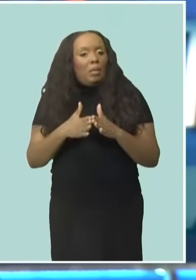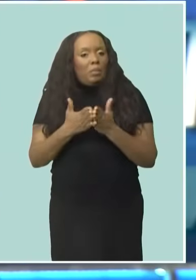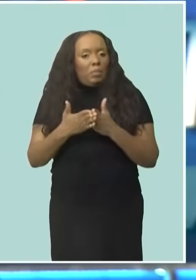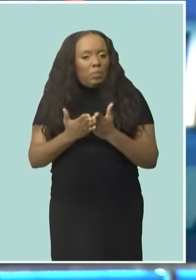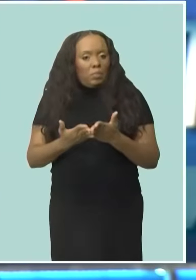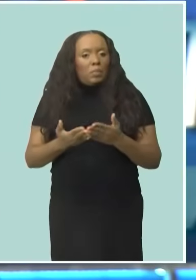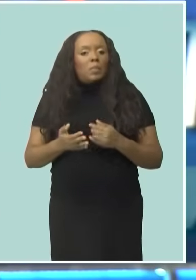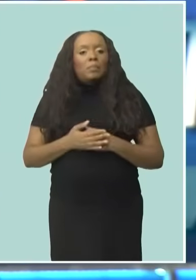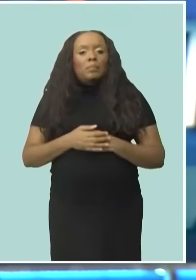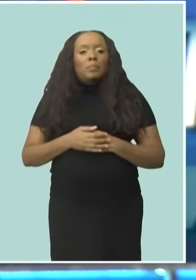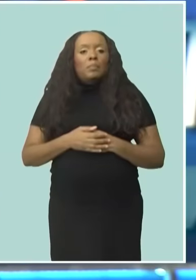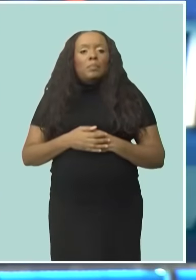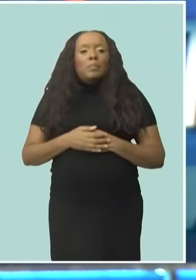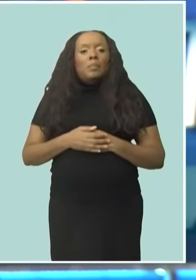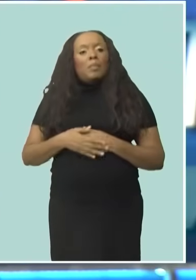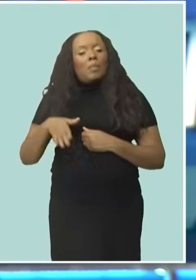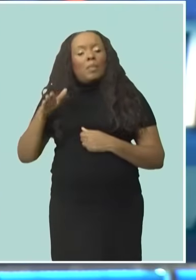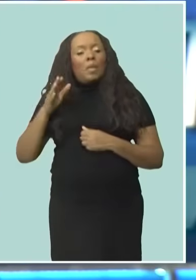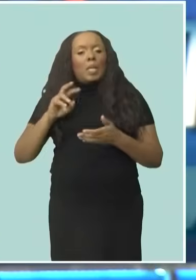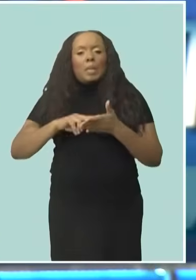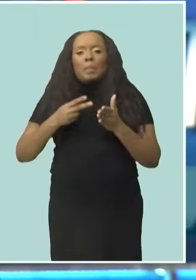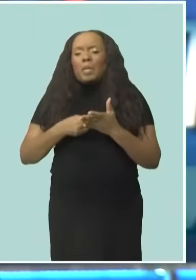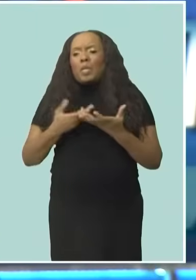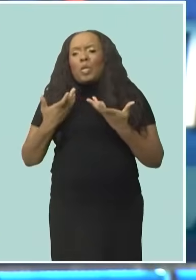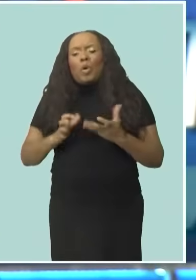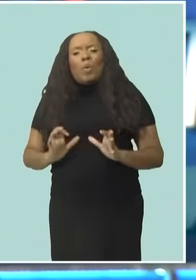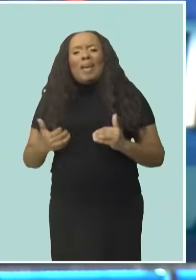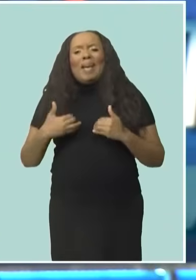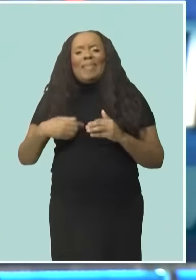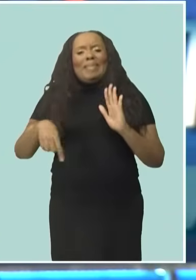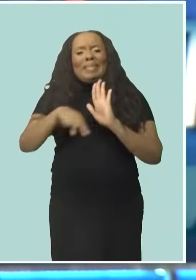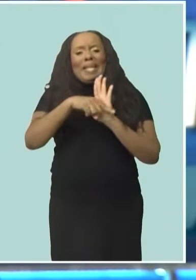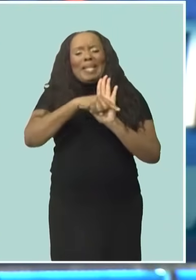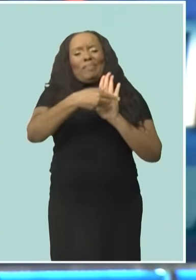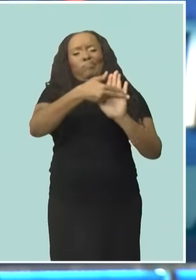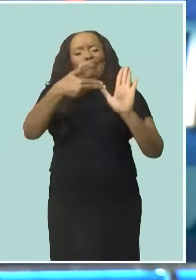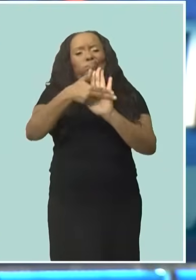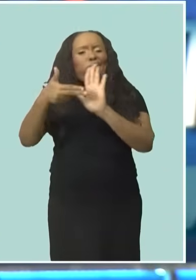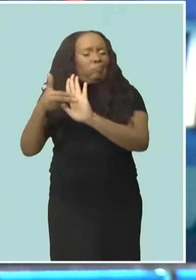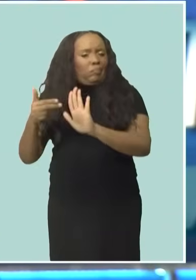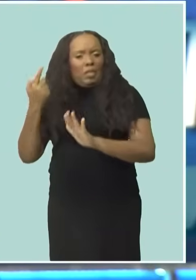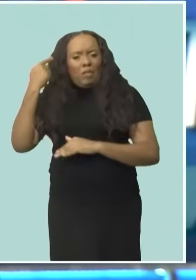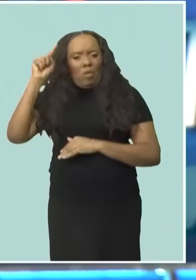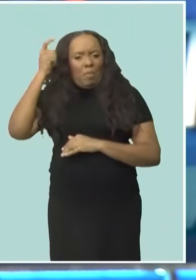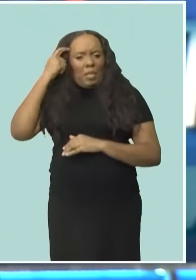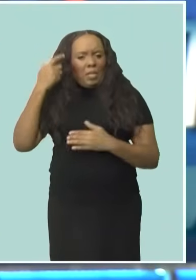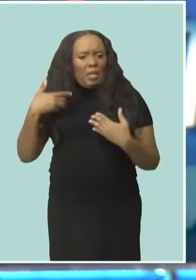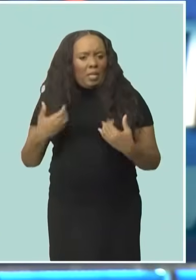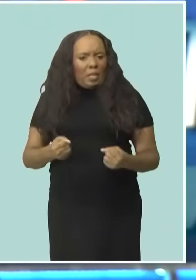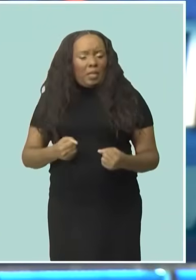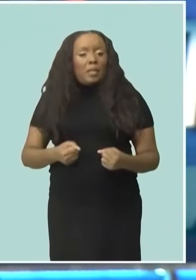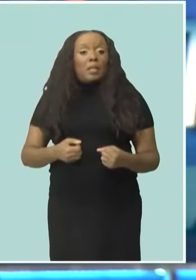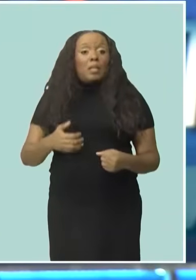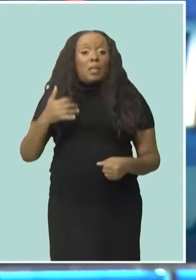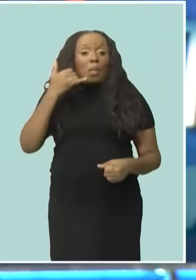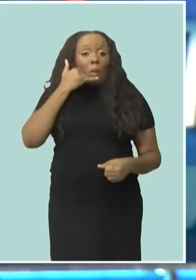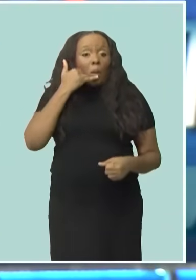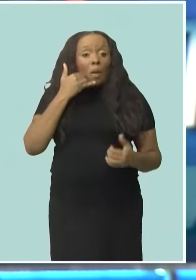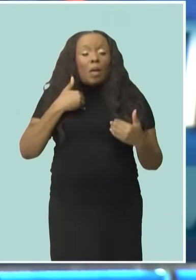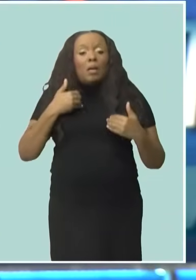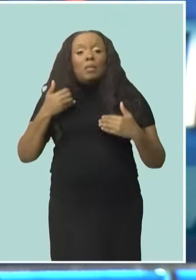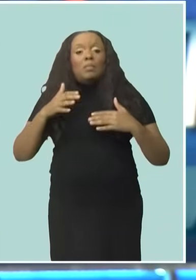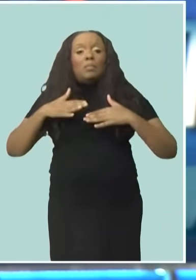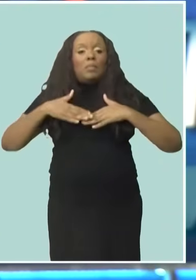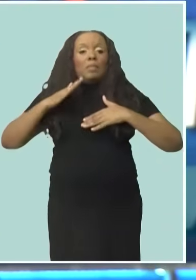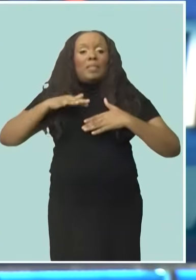go a long way in reducing stigmas associated with mental health. Ms. Belgrave stresses that the hotline has received in excess